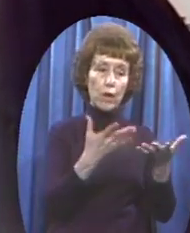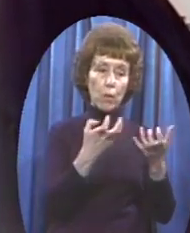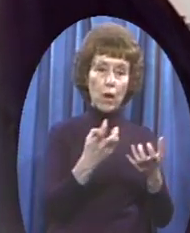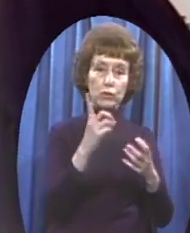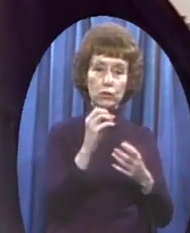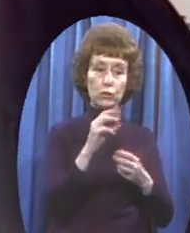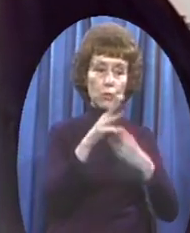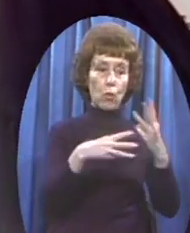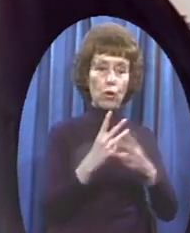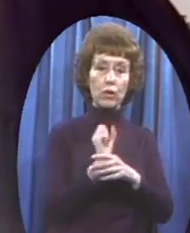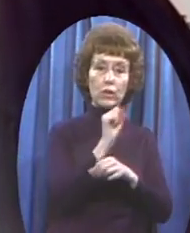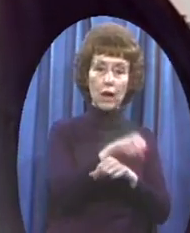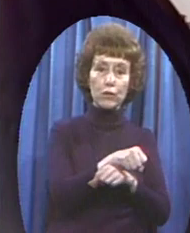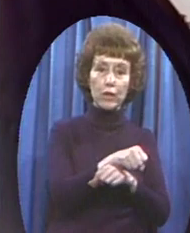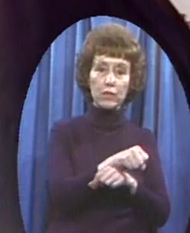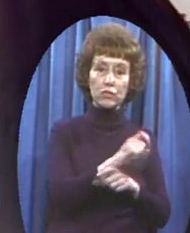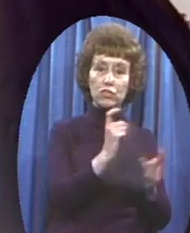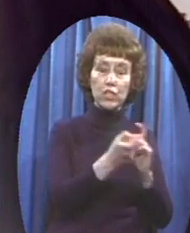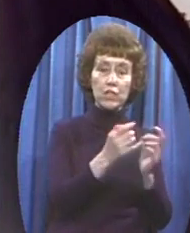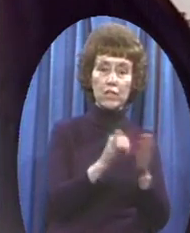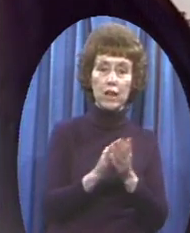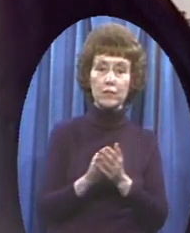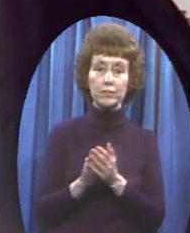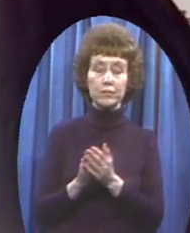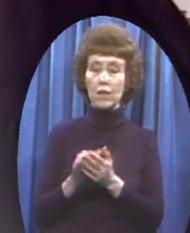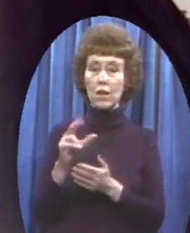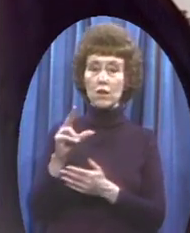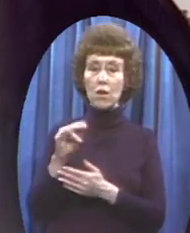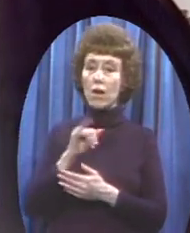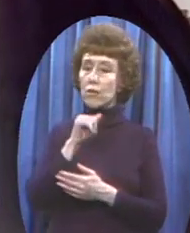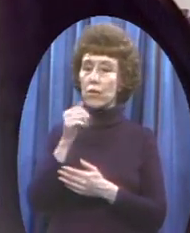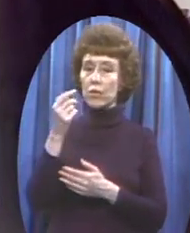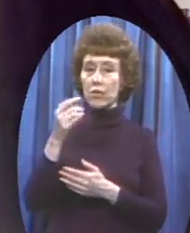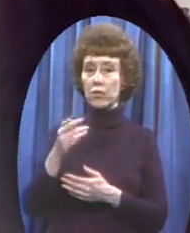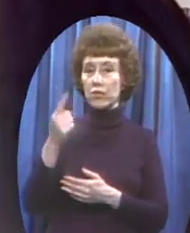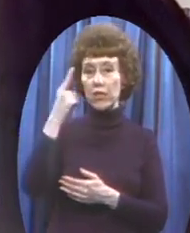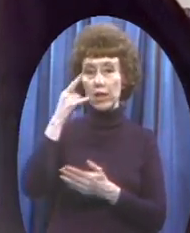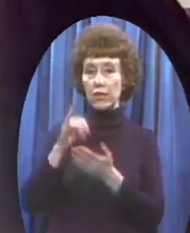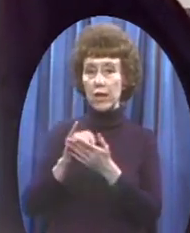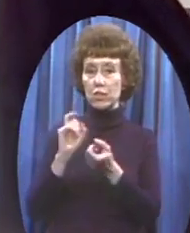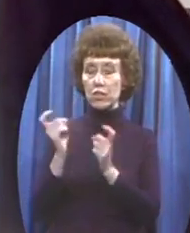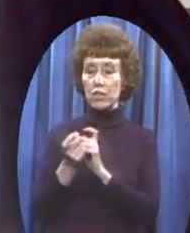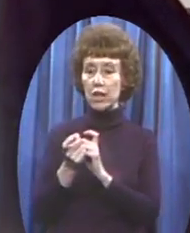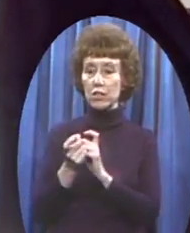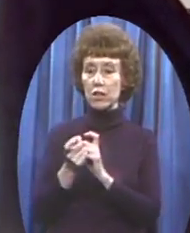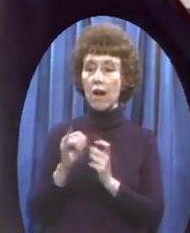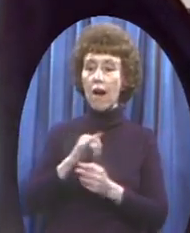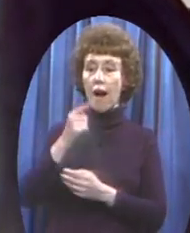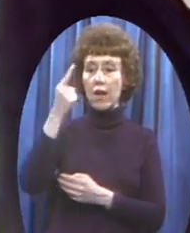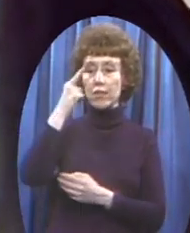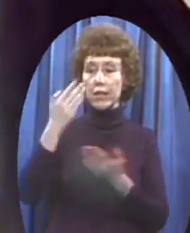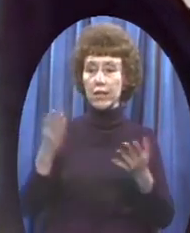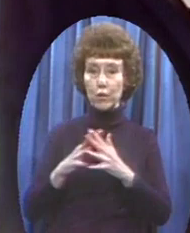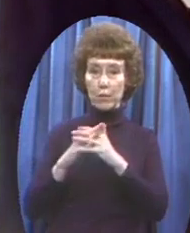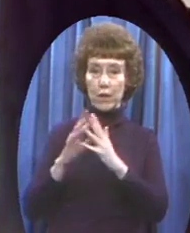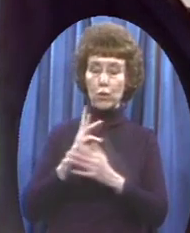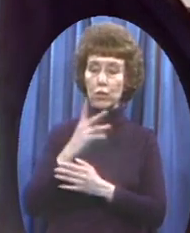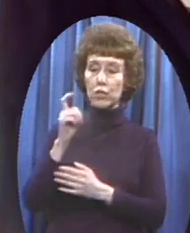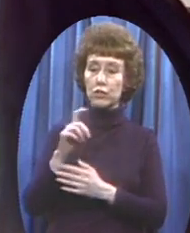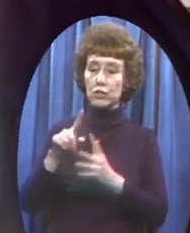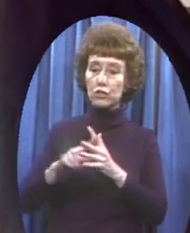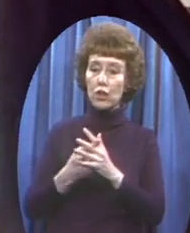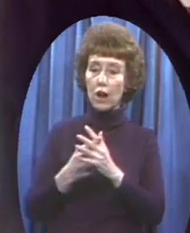teaching comparative politics, the very differences you and I are discussing, in the first grade in the United States of America, in terms that